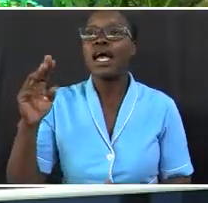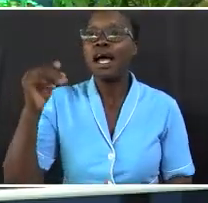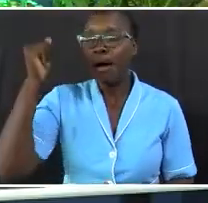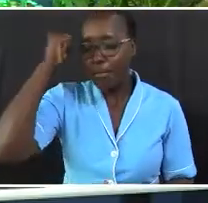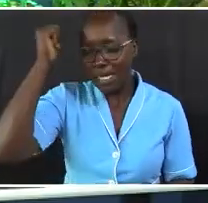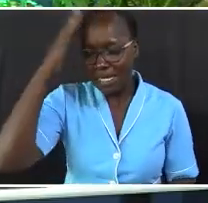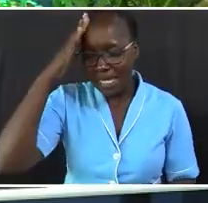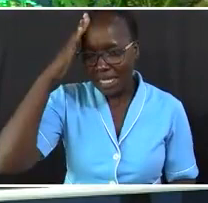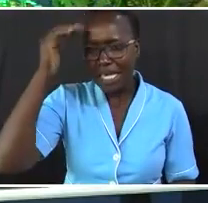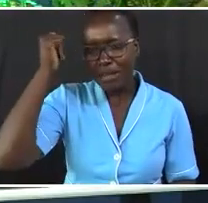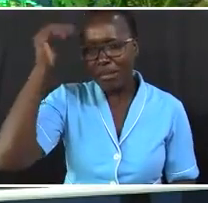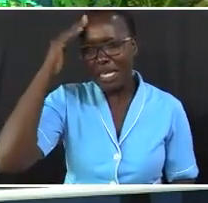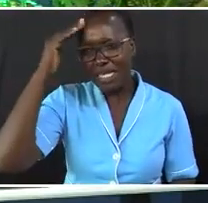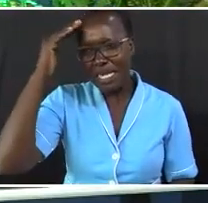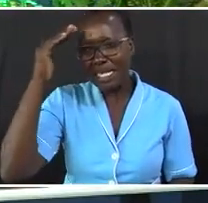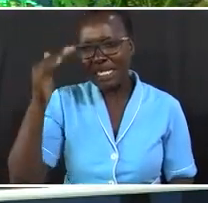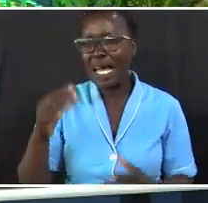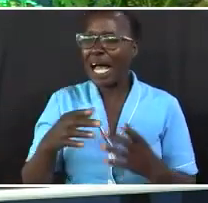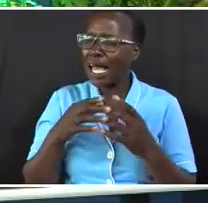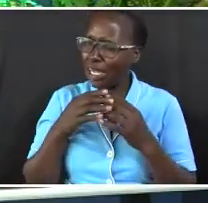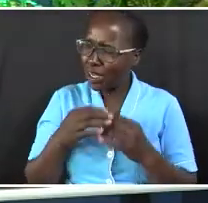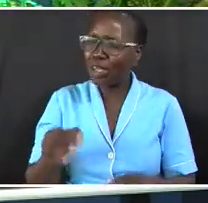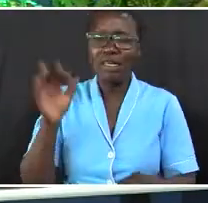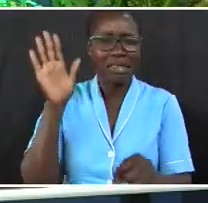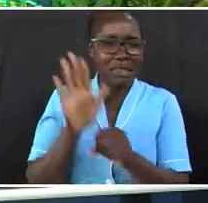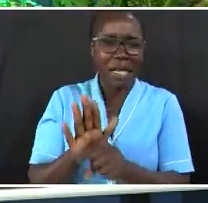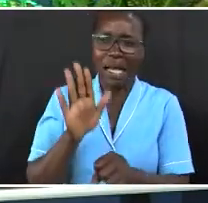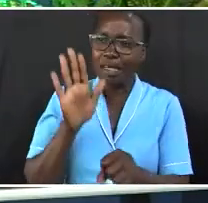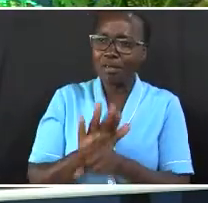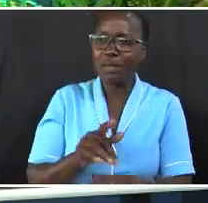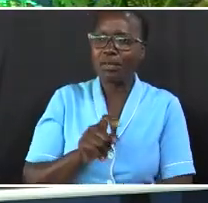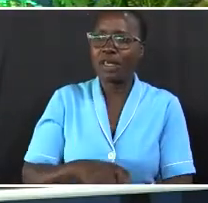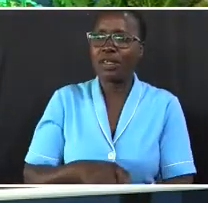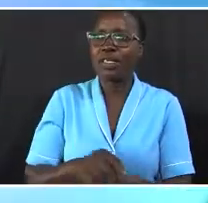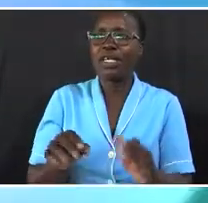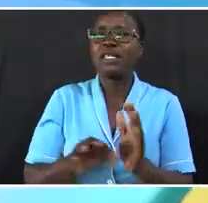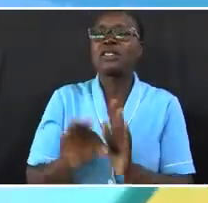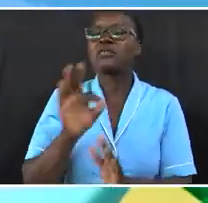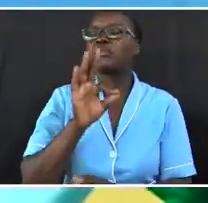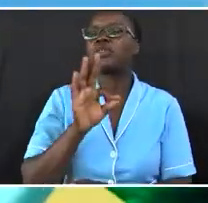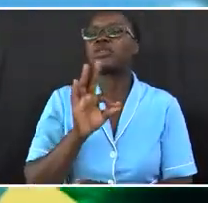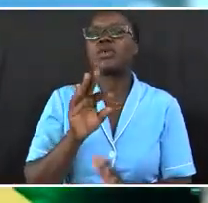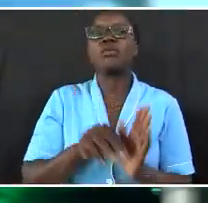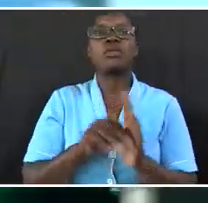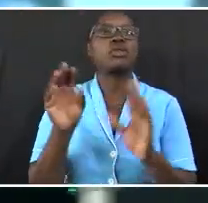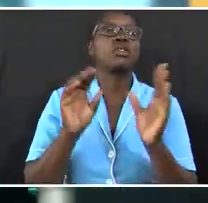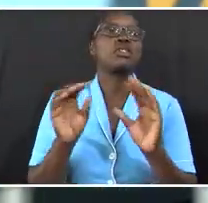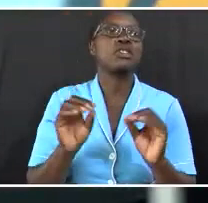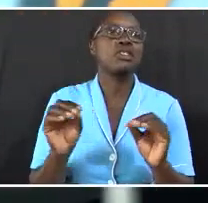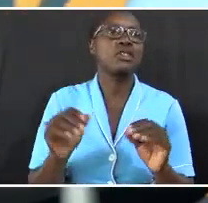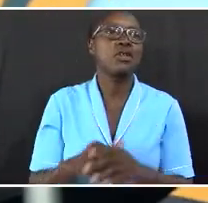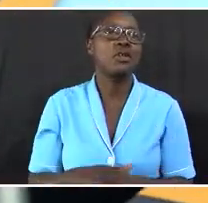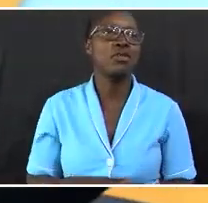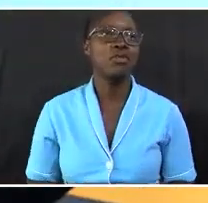my master's are taking a lot of my time. Spiritual immaturity.